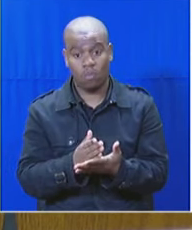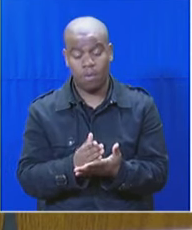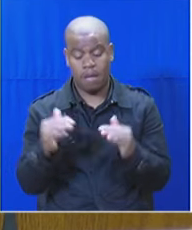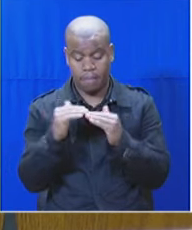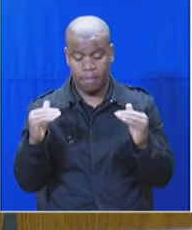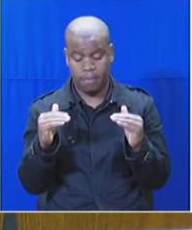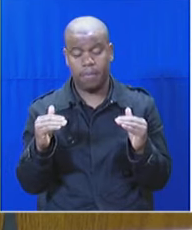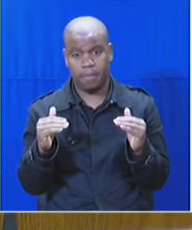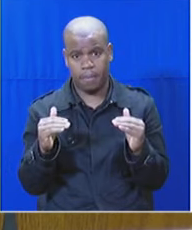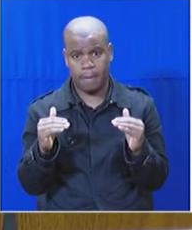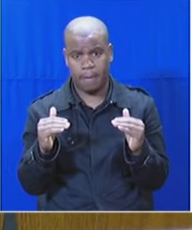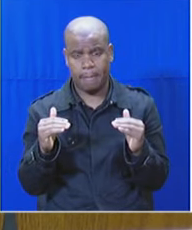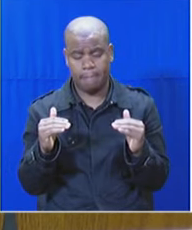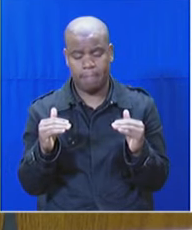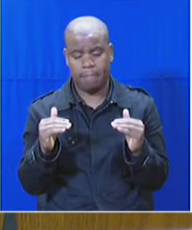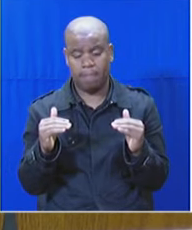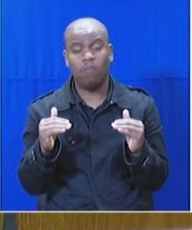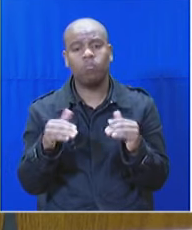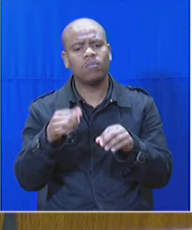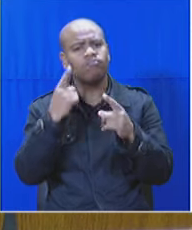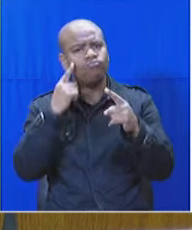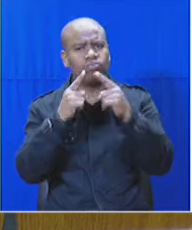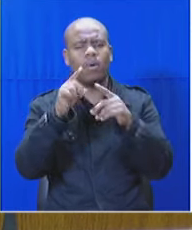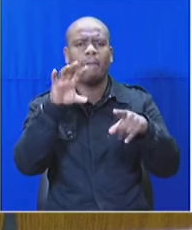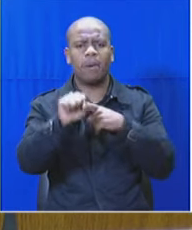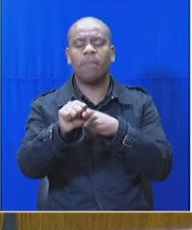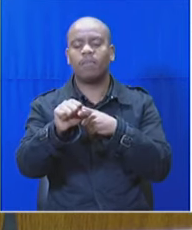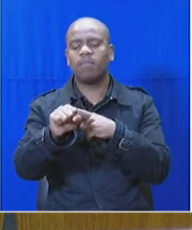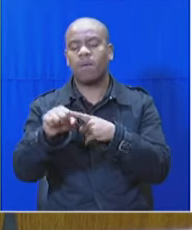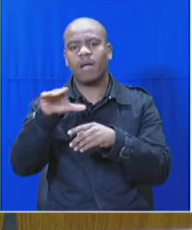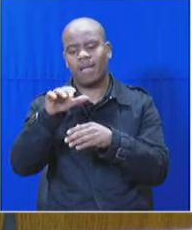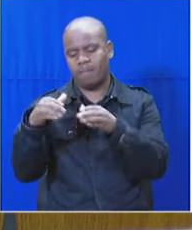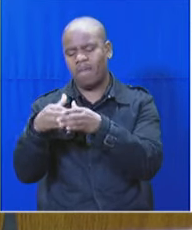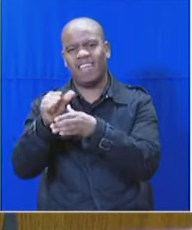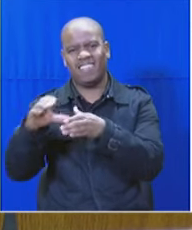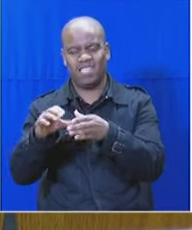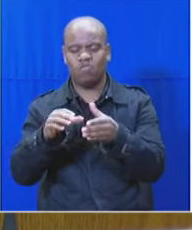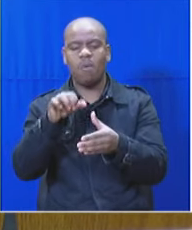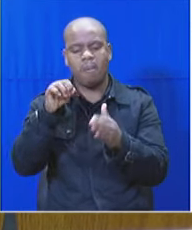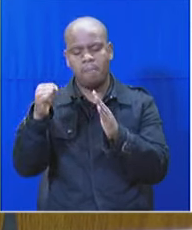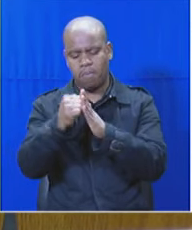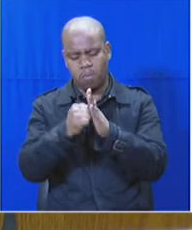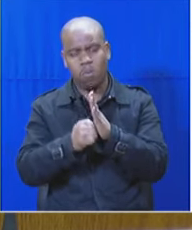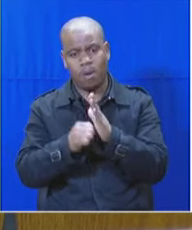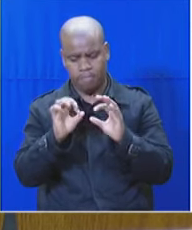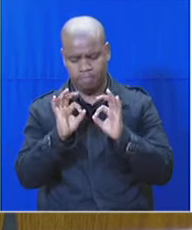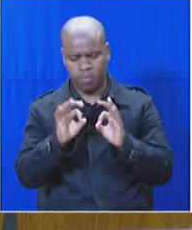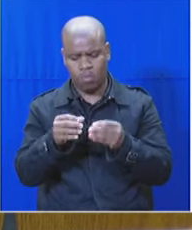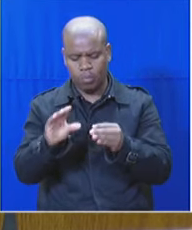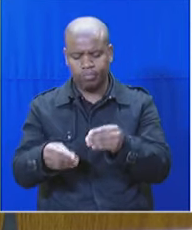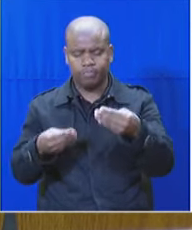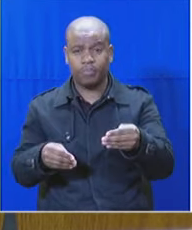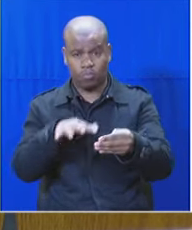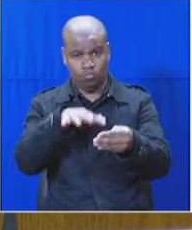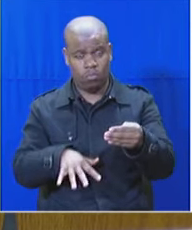dispensation, the African National Congress developed the Ready to Govern document, which has 4 pillars: to strive